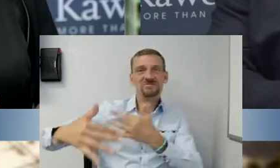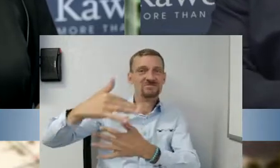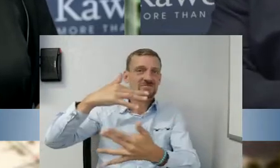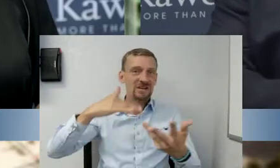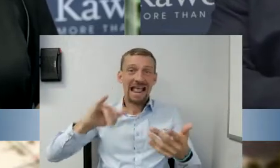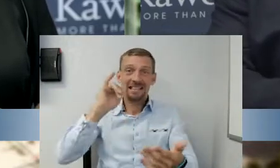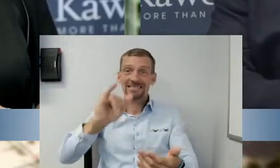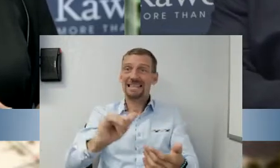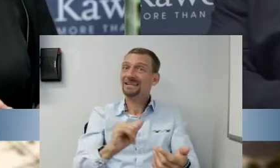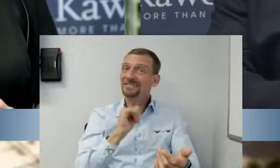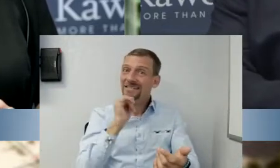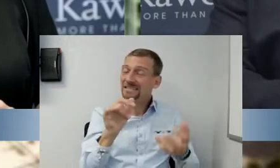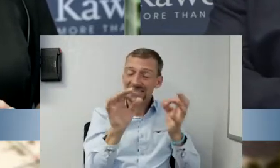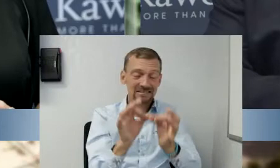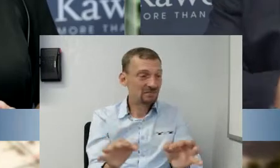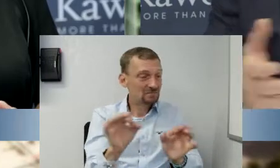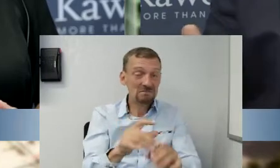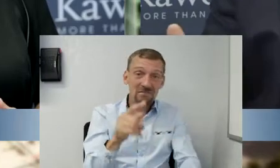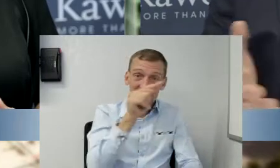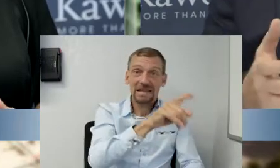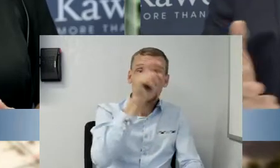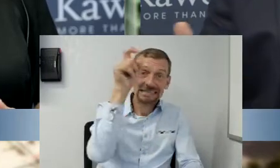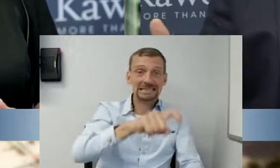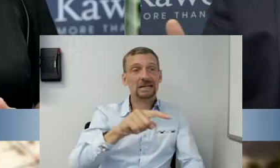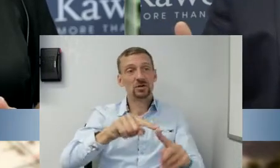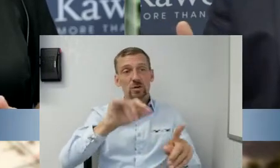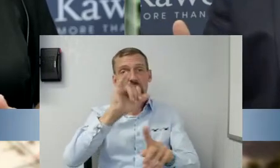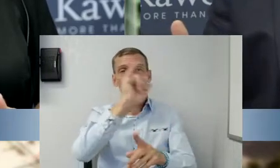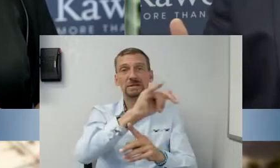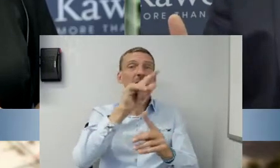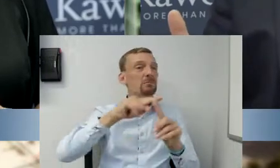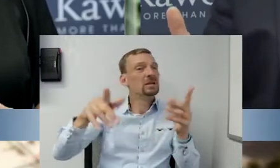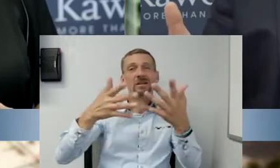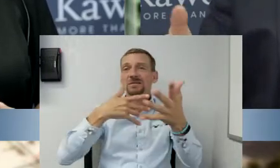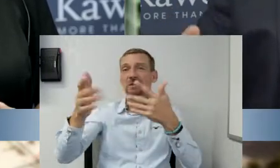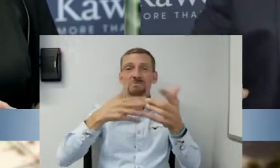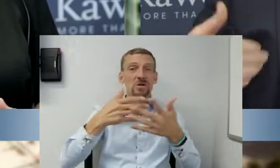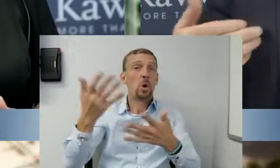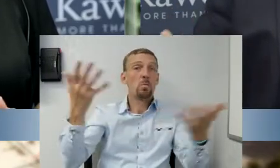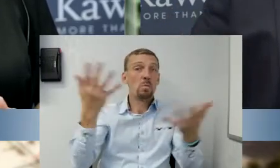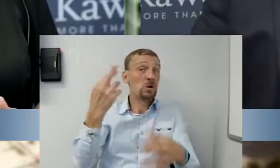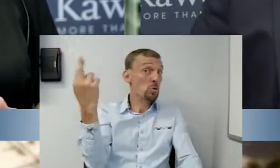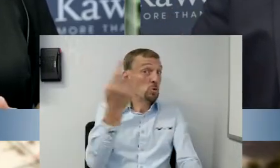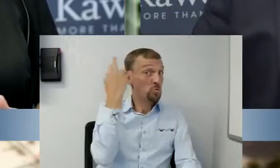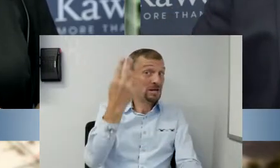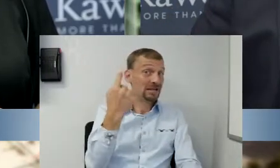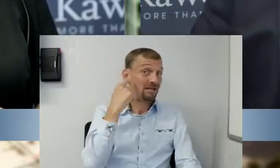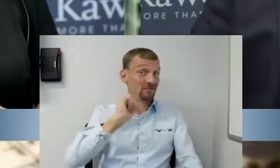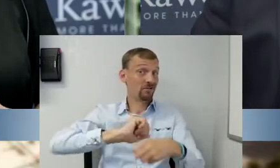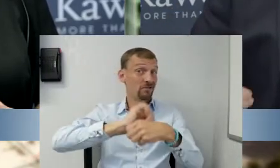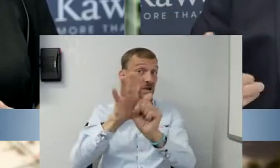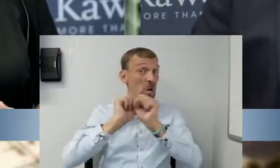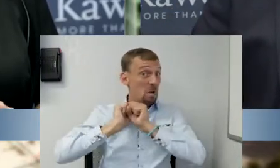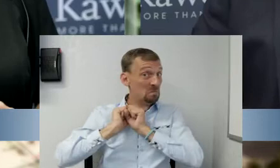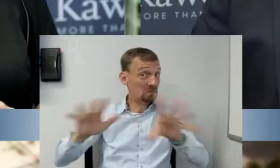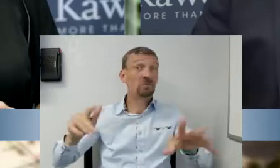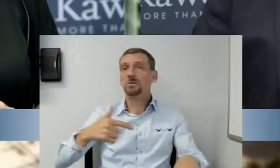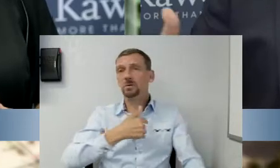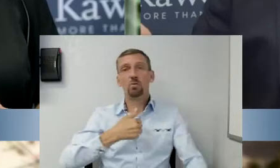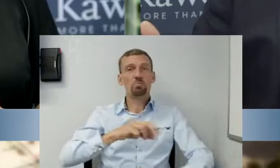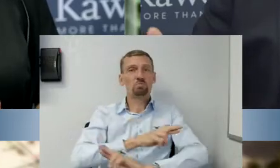and everything that we're looking for. No matter what the underlying cause of a COVID resurgence, we're